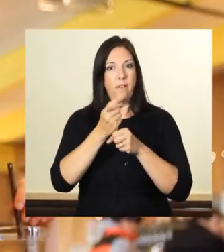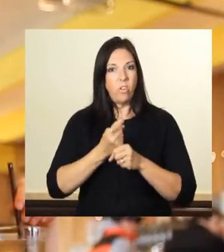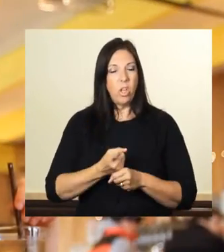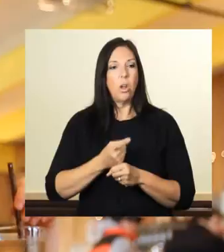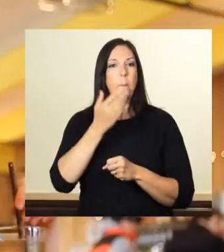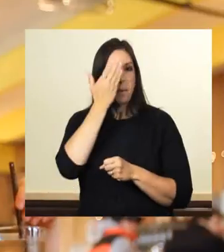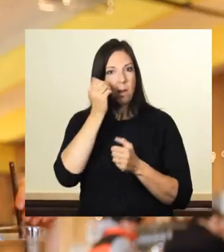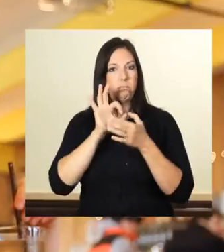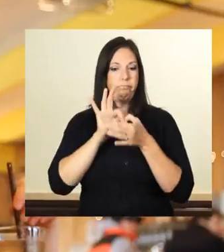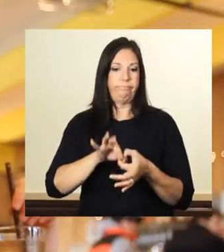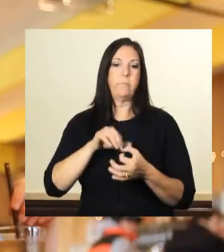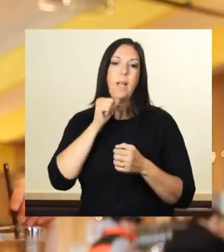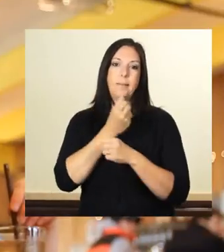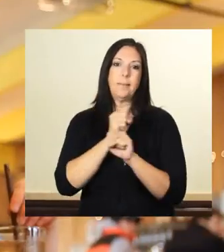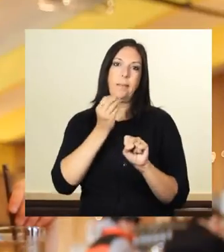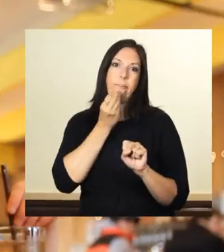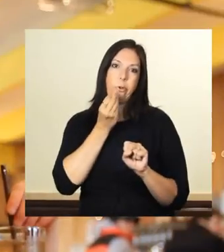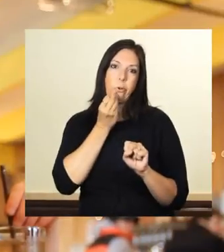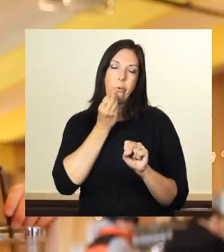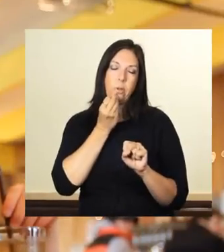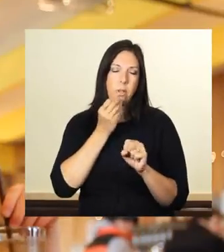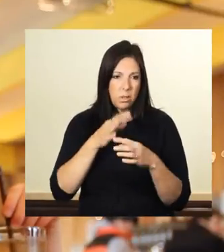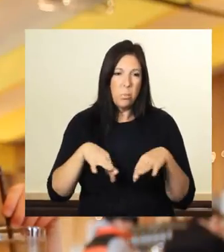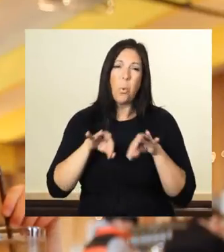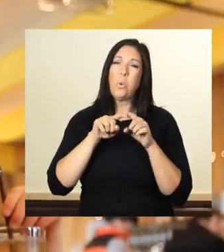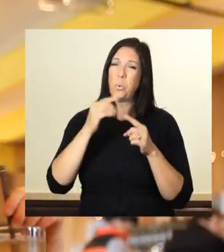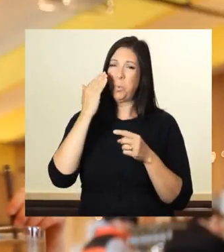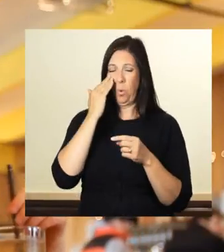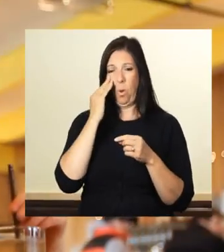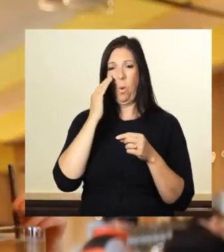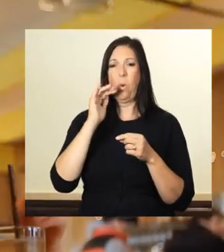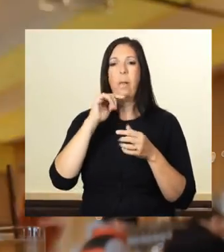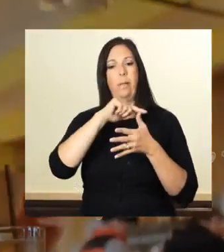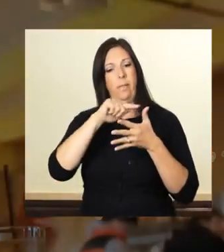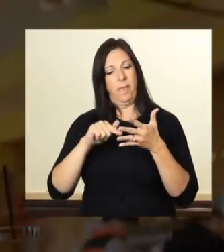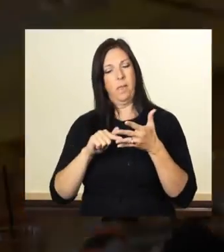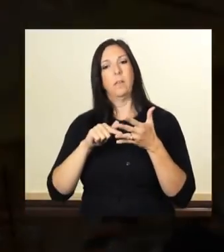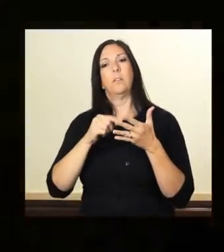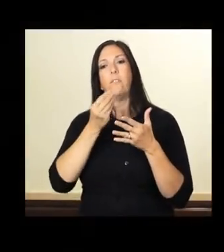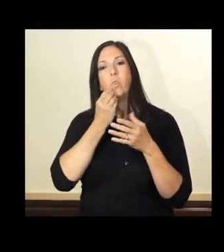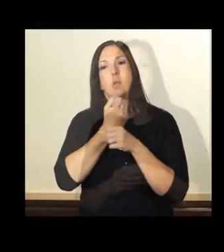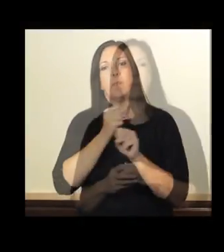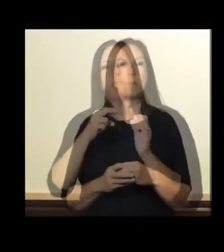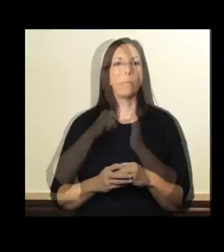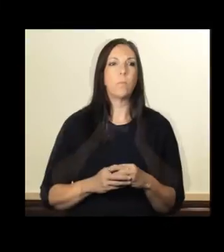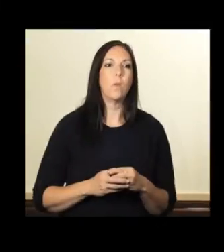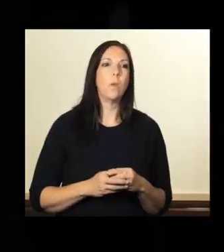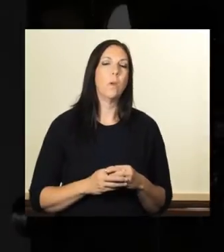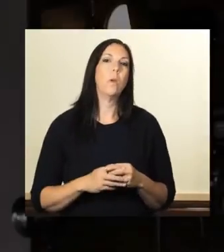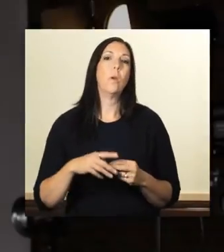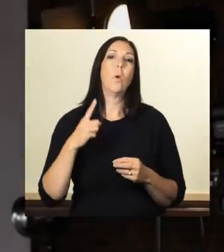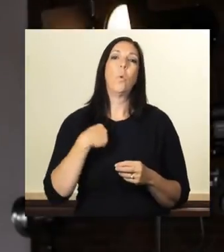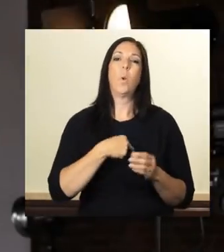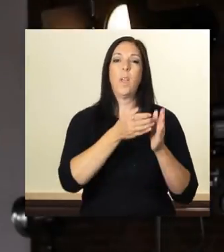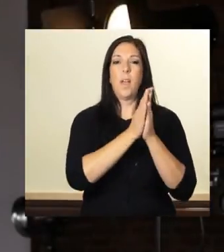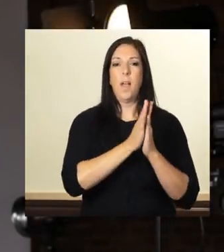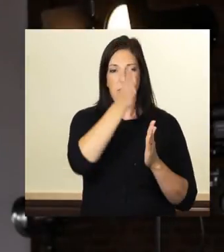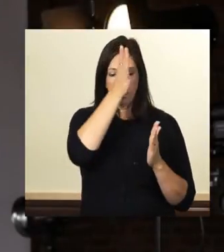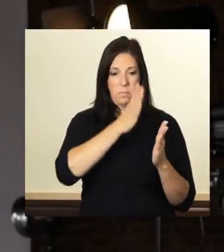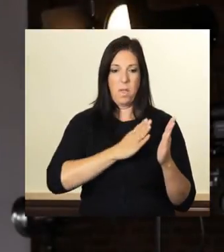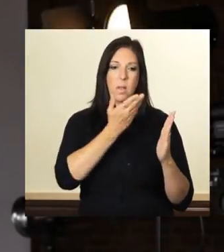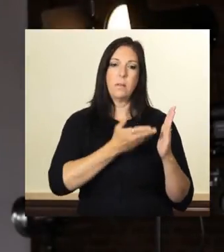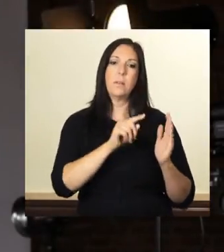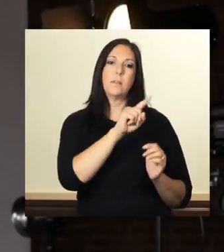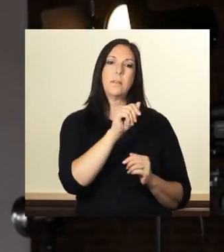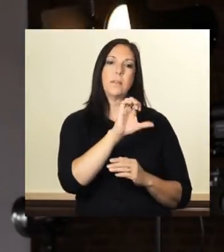it's important to remember that following food safety rules saves lives. We asked